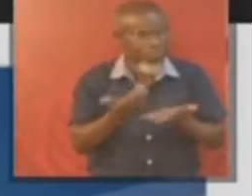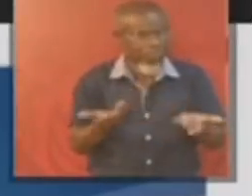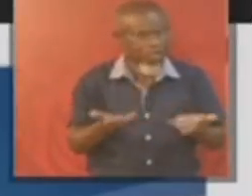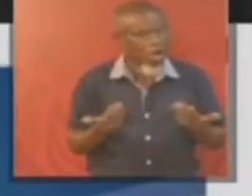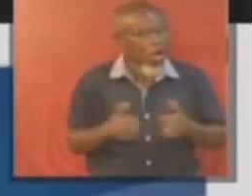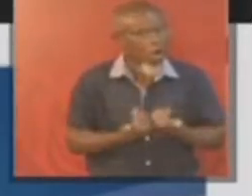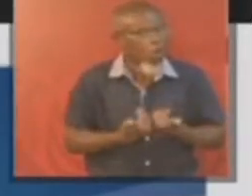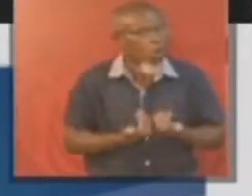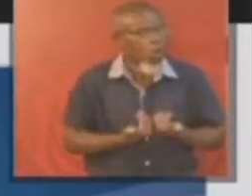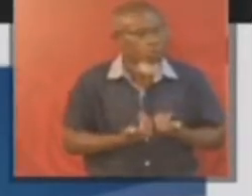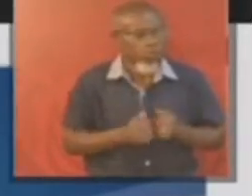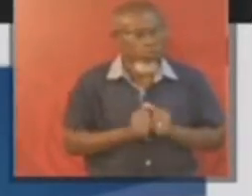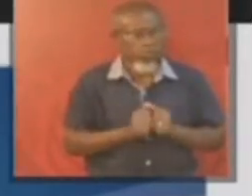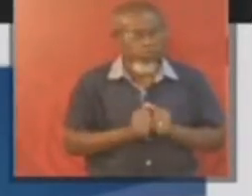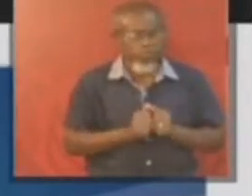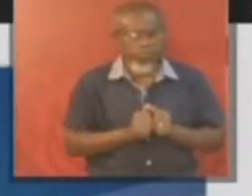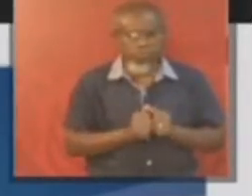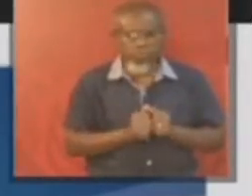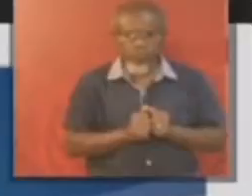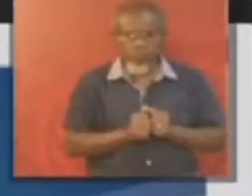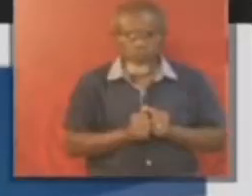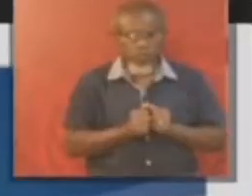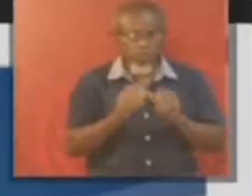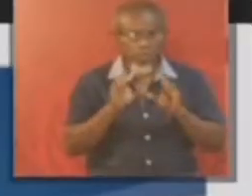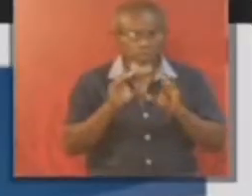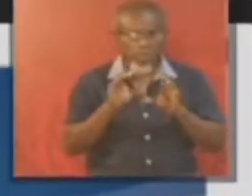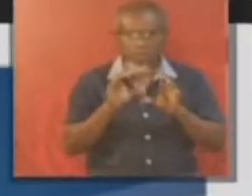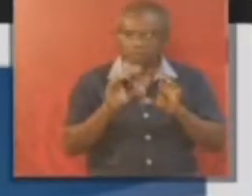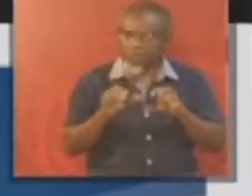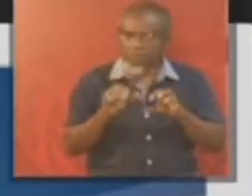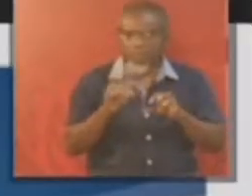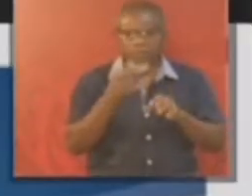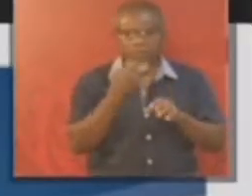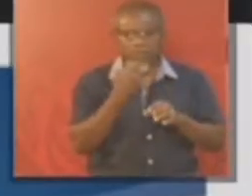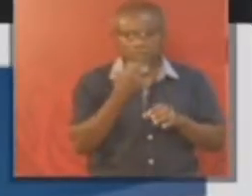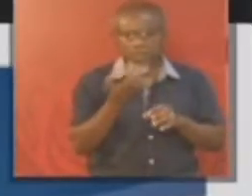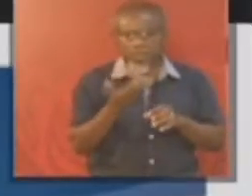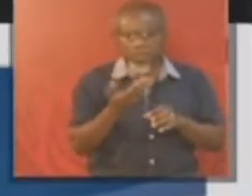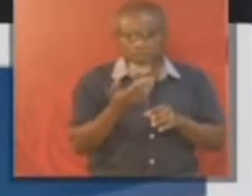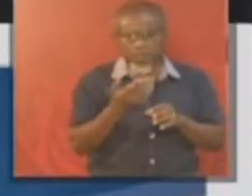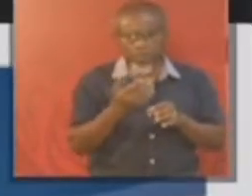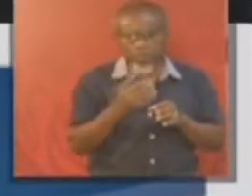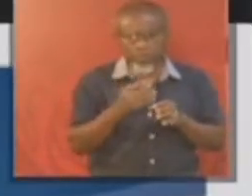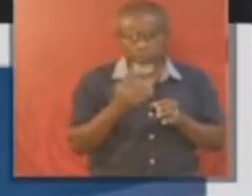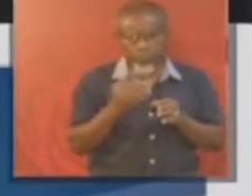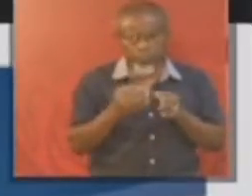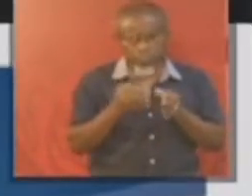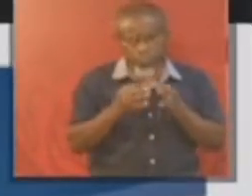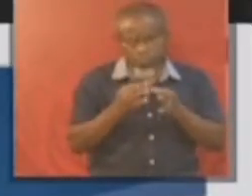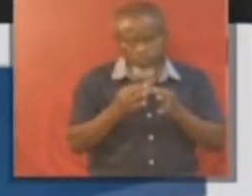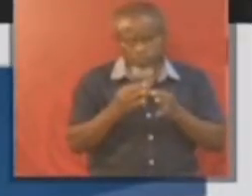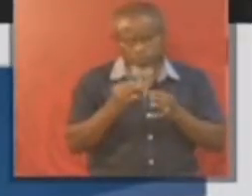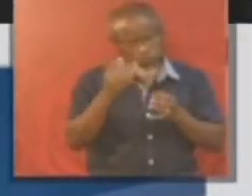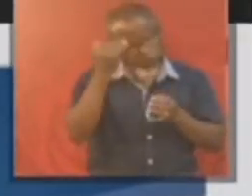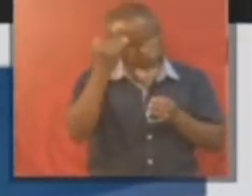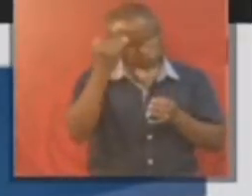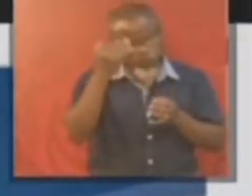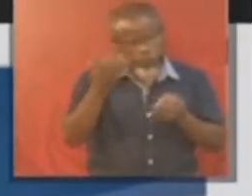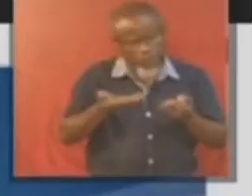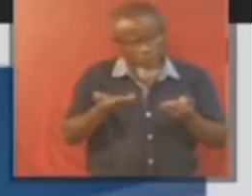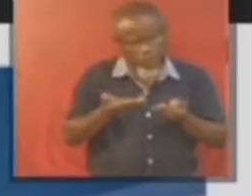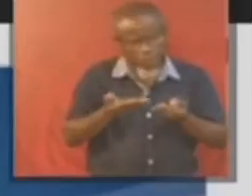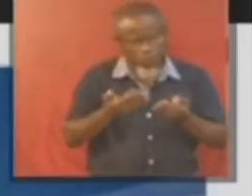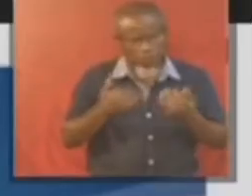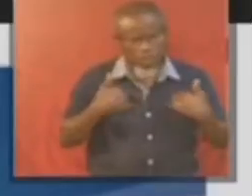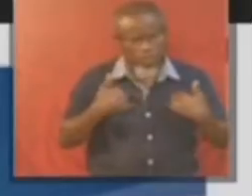costs. It's enhanced prevention of complications, and which in Trinidad and Tobago, one of our biggest problems is access to medicines